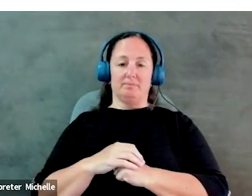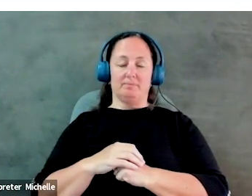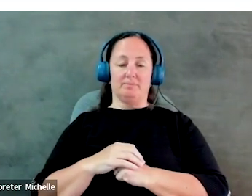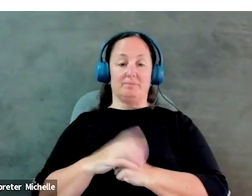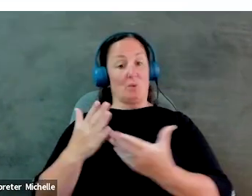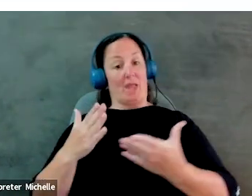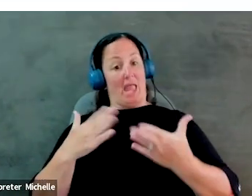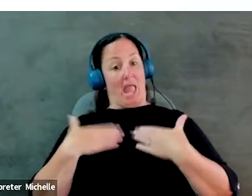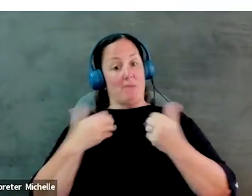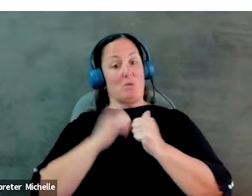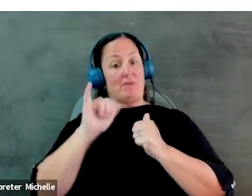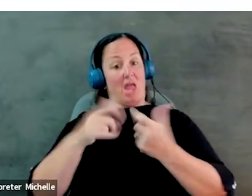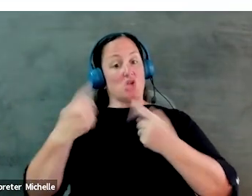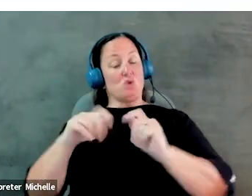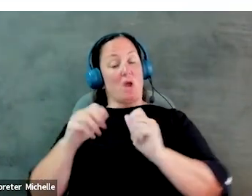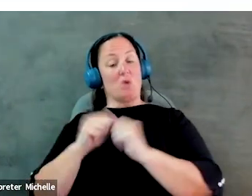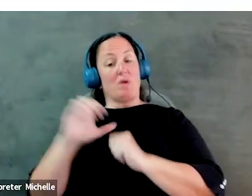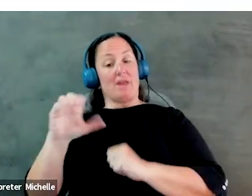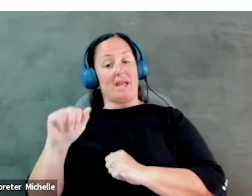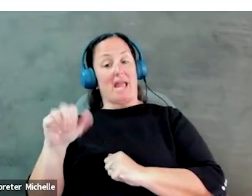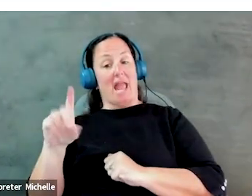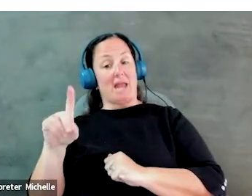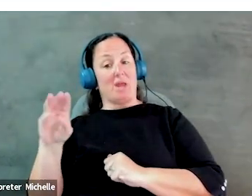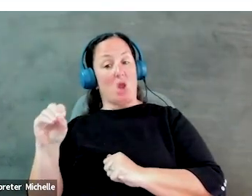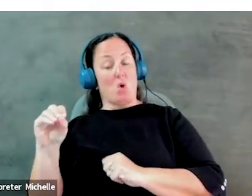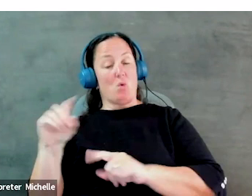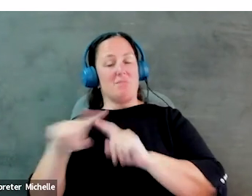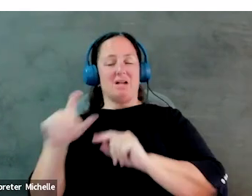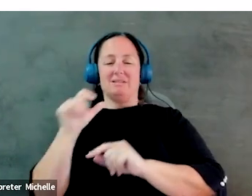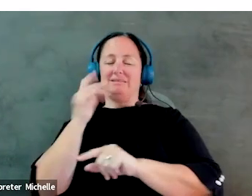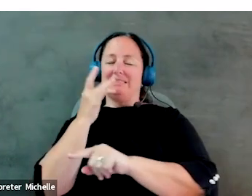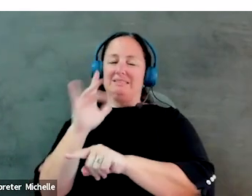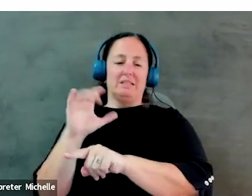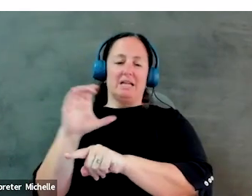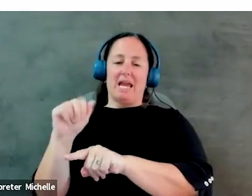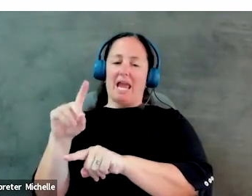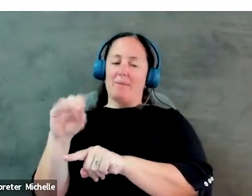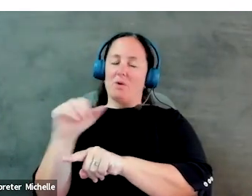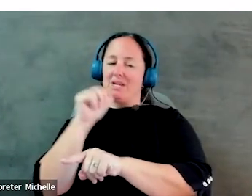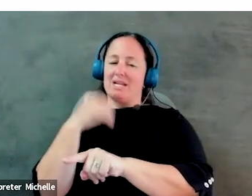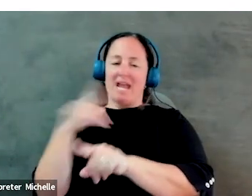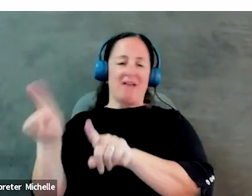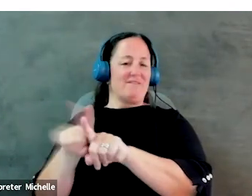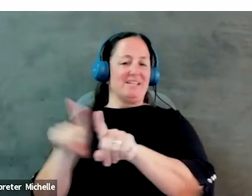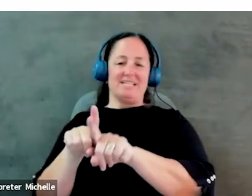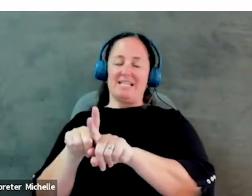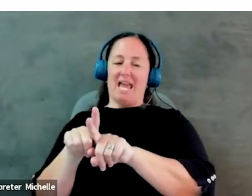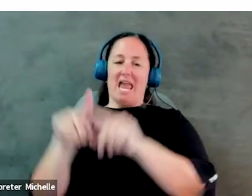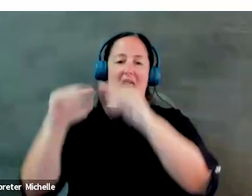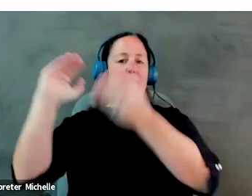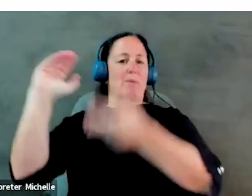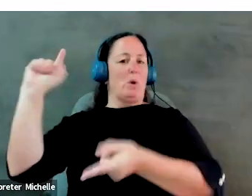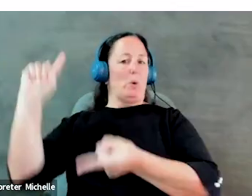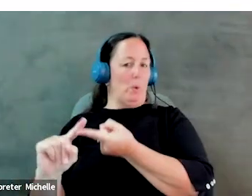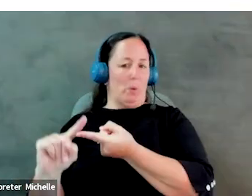And this, made us happy. And we tried that with cadmium. But unfortunately, with cadmium, we didn't have the same